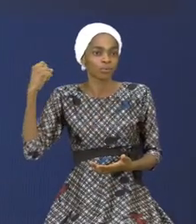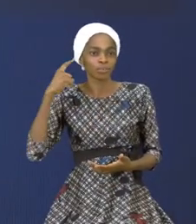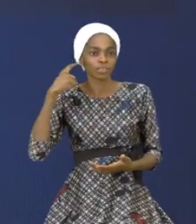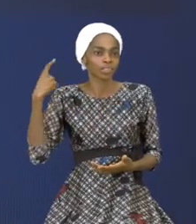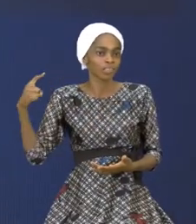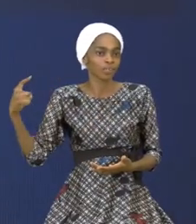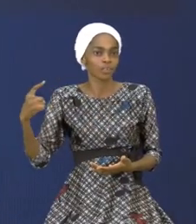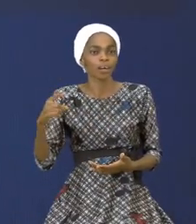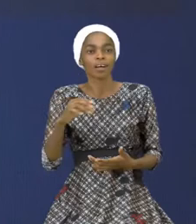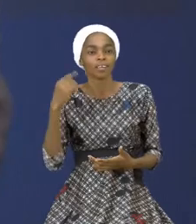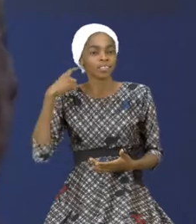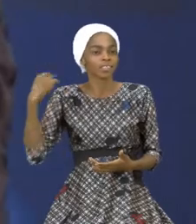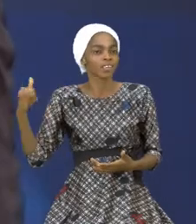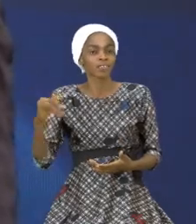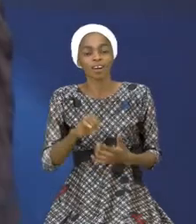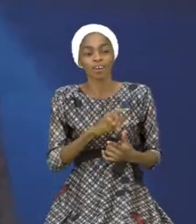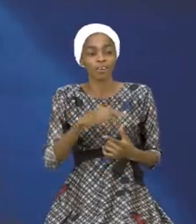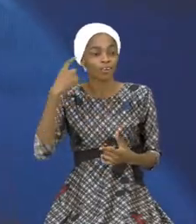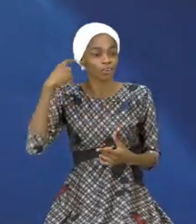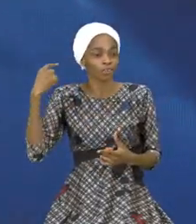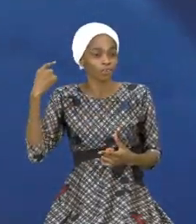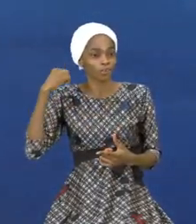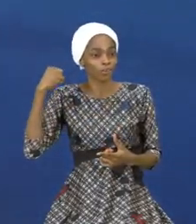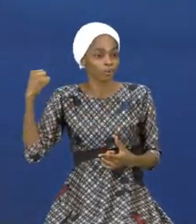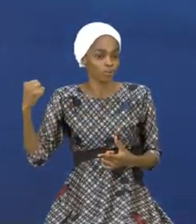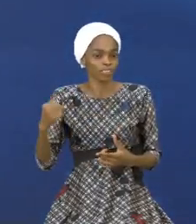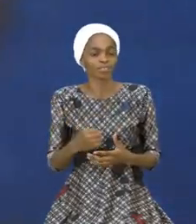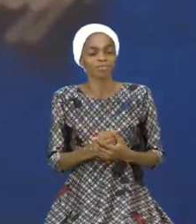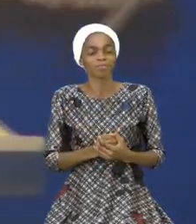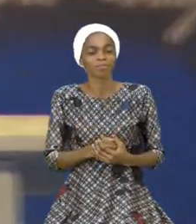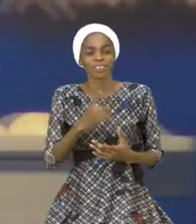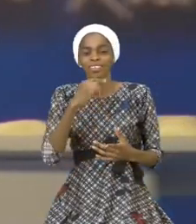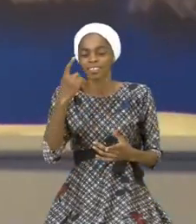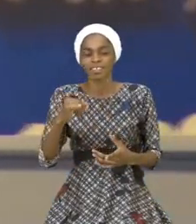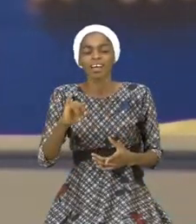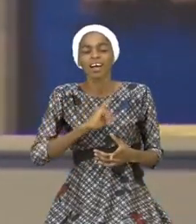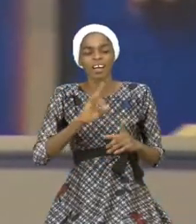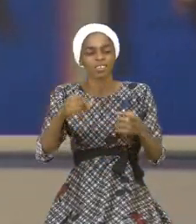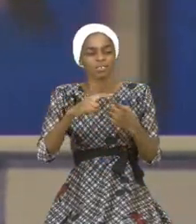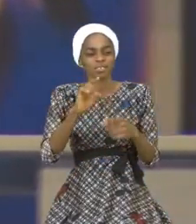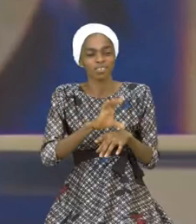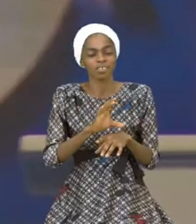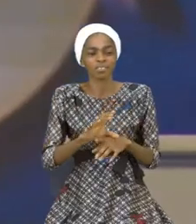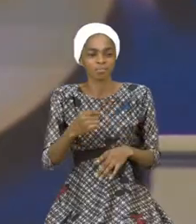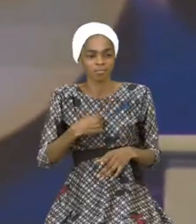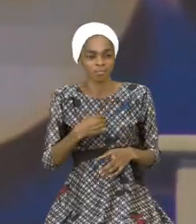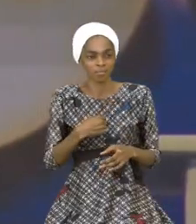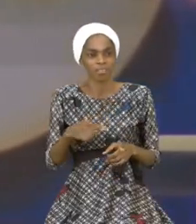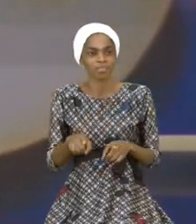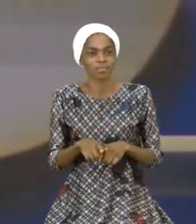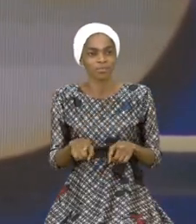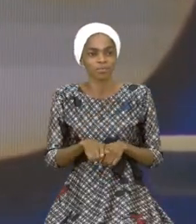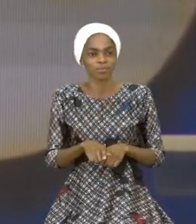churchwoman. I go to church, I do too. And then I pay